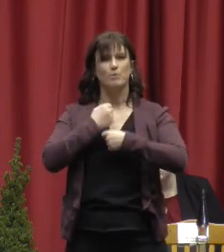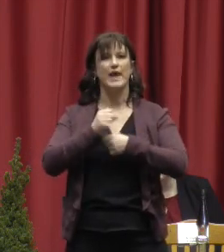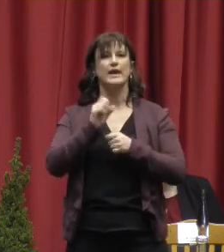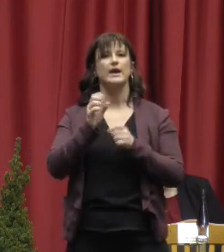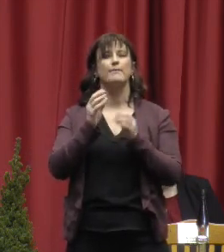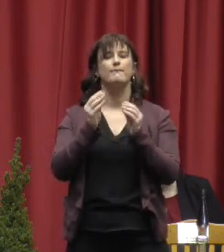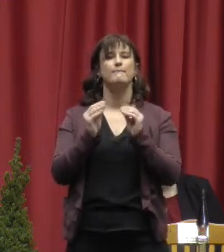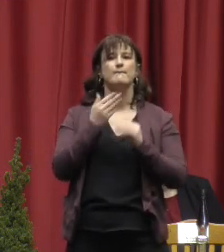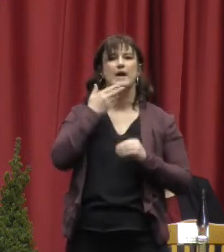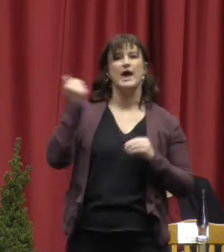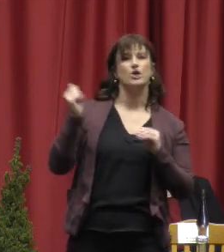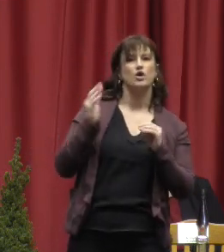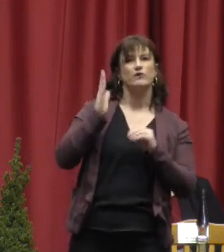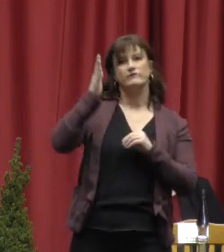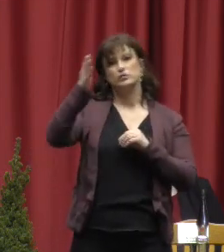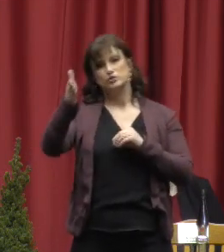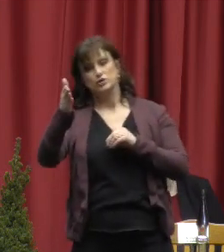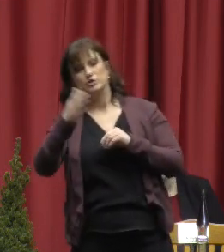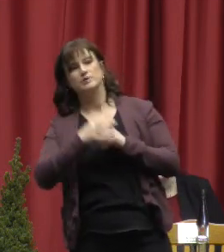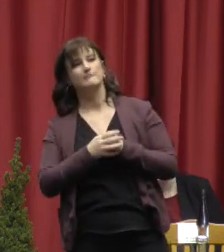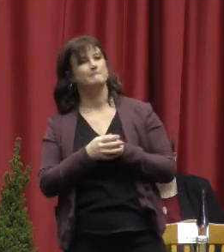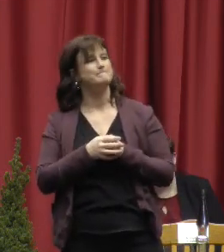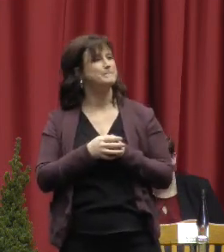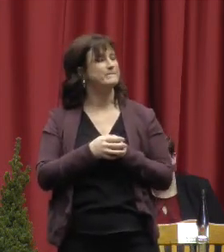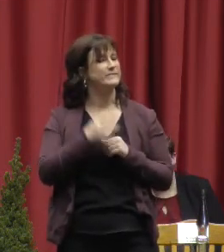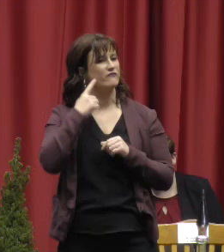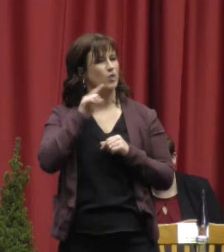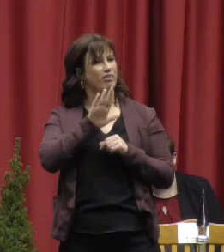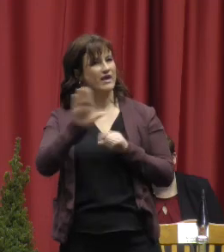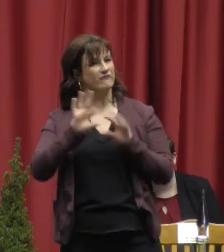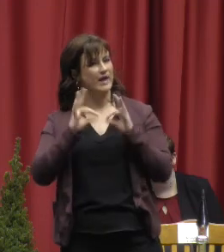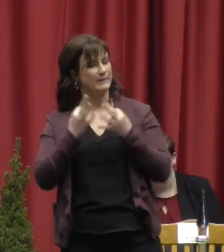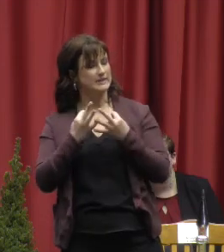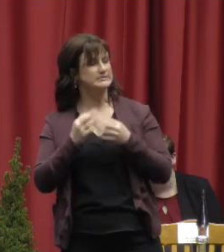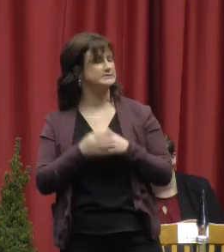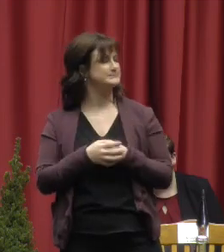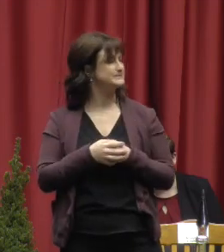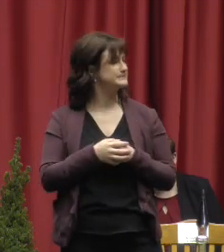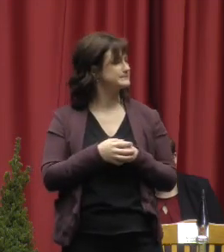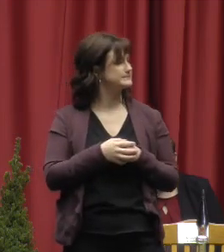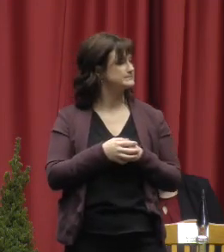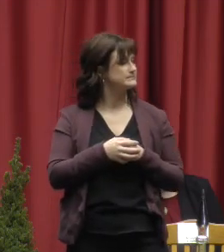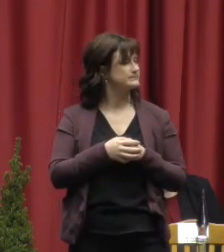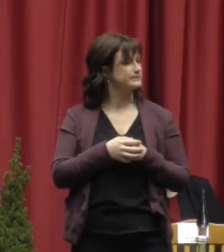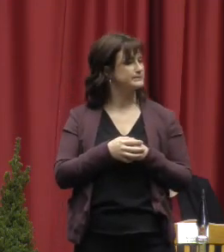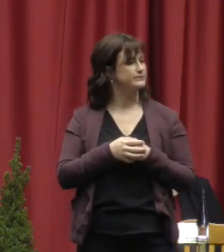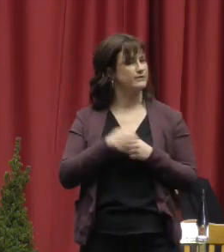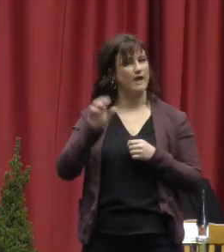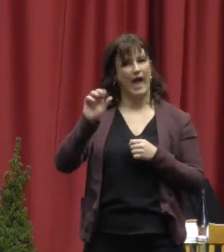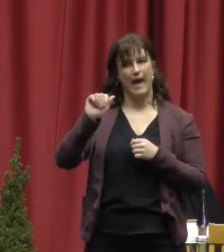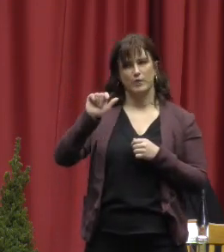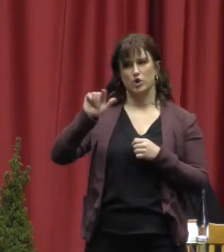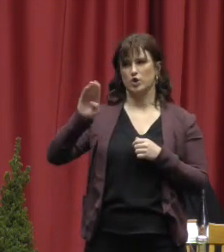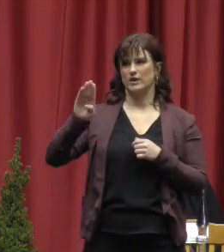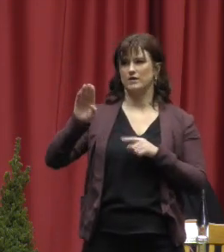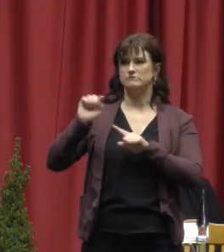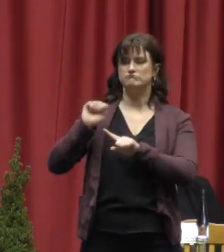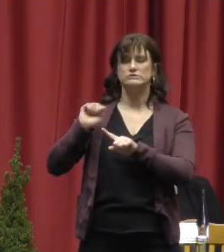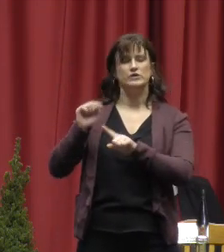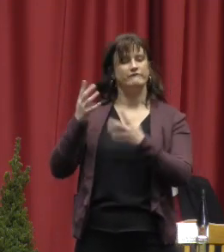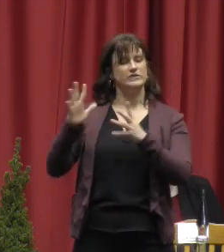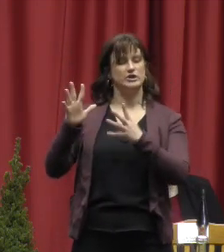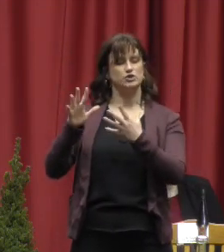a royalty for every copy sold, although that'd be nice. Albuquerque has shown me that everyone here has a voice, regardless of who you